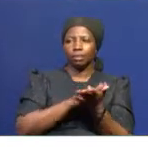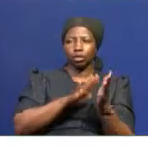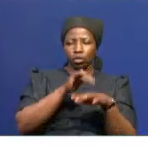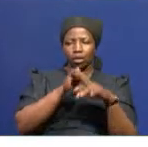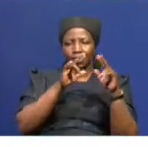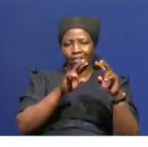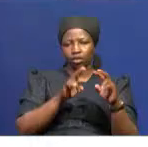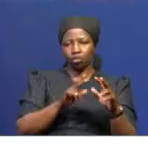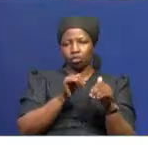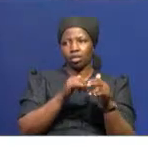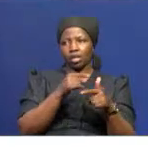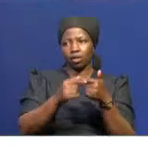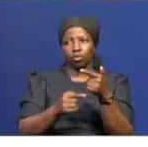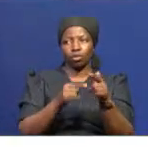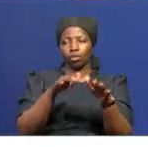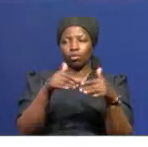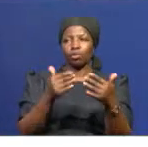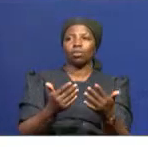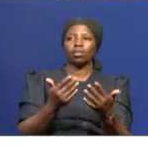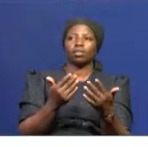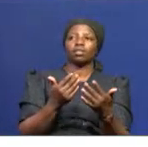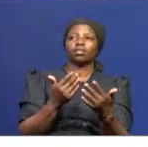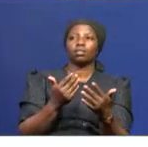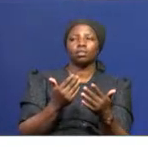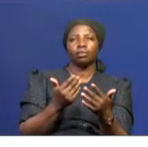or his